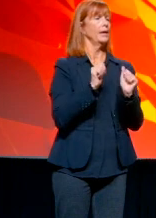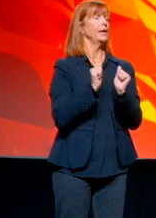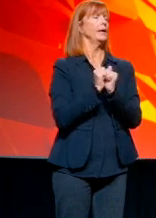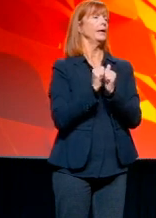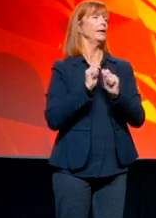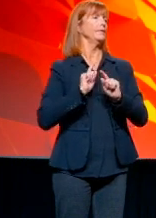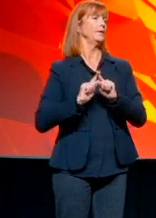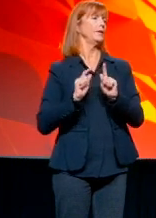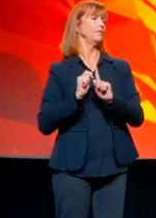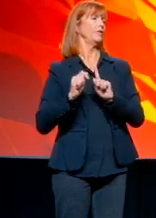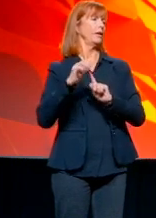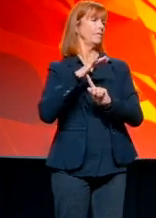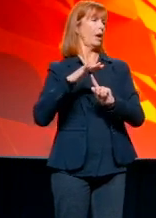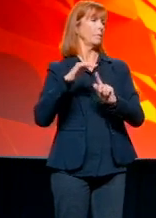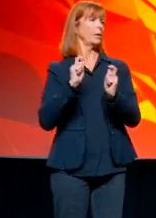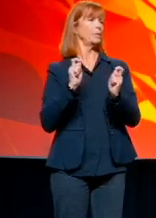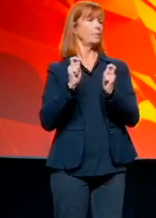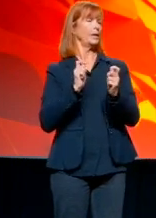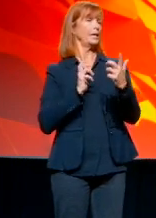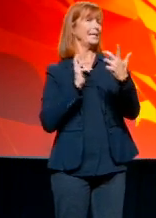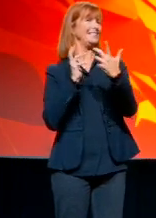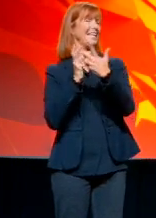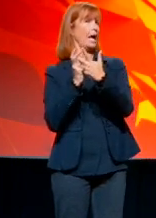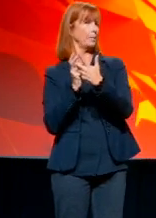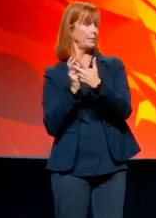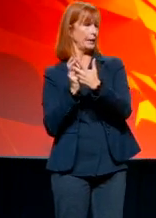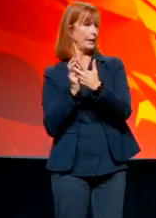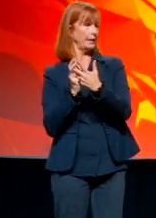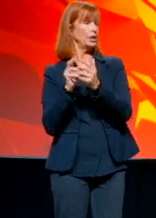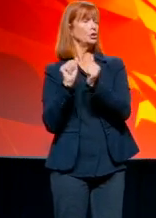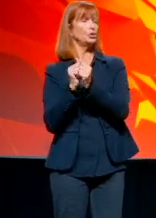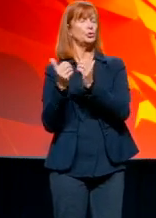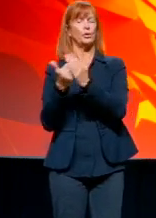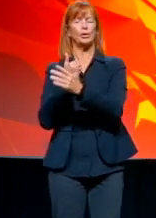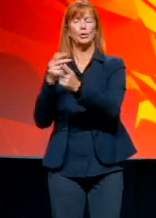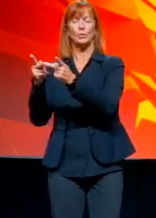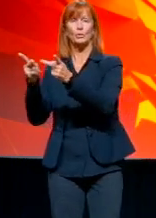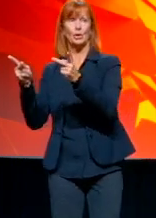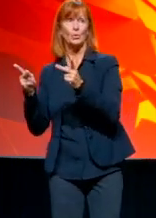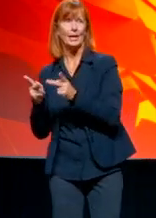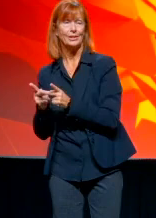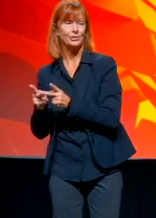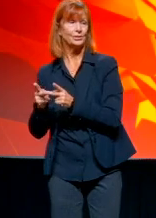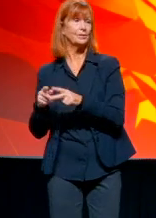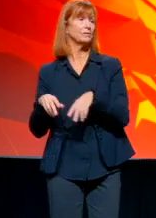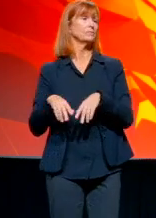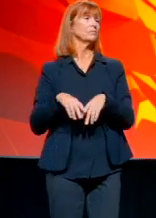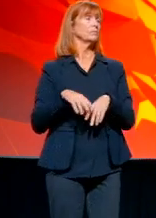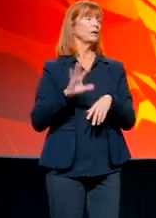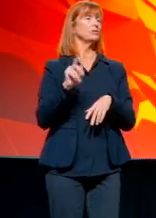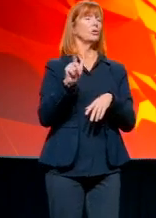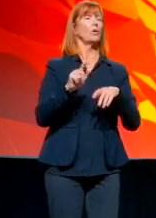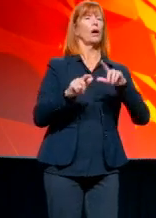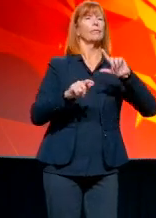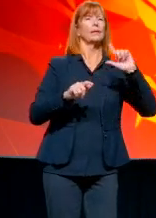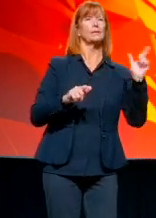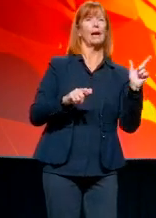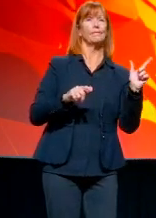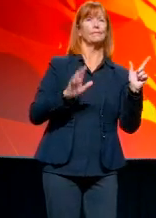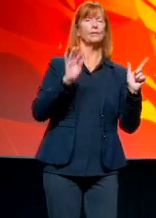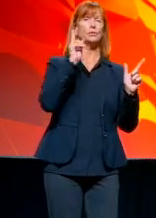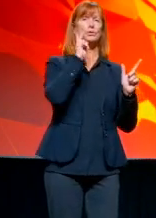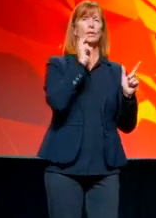but adapt that trajectory and morph the trajectory to the new location based on the mark placement. Right? So you see on the left, you see that's the